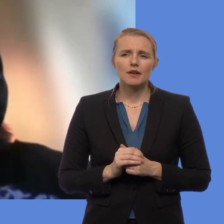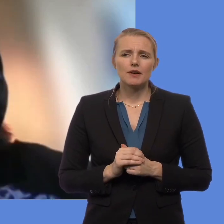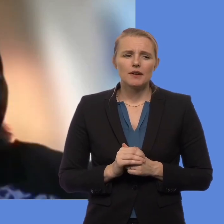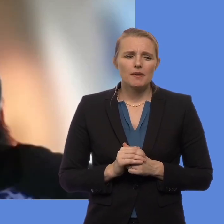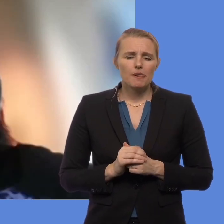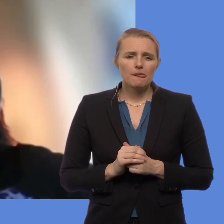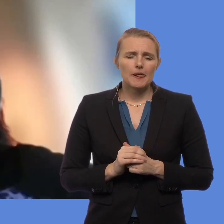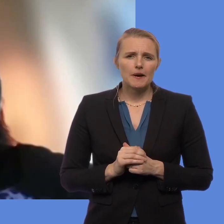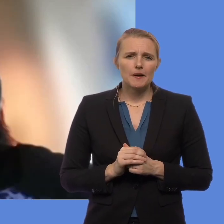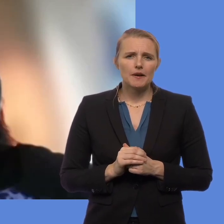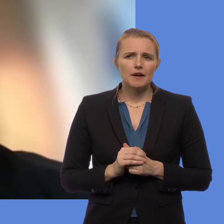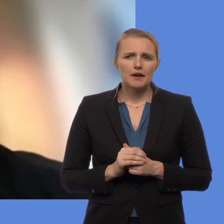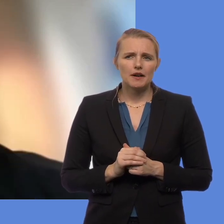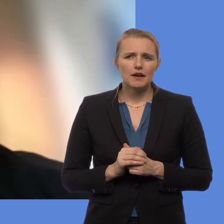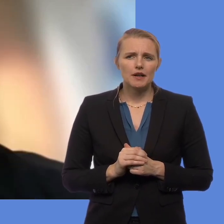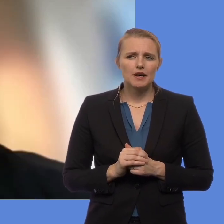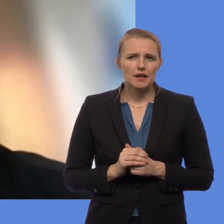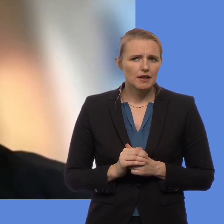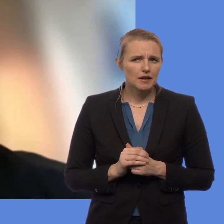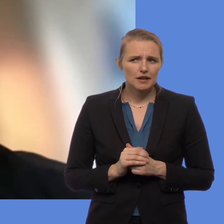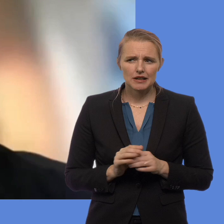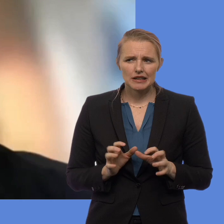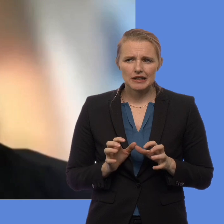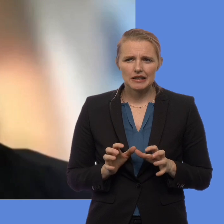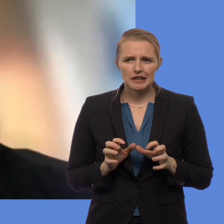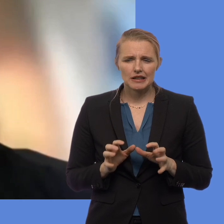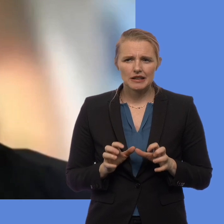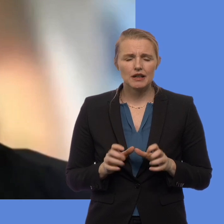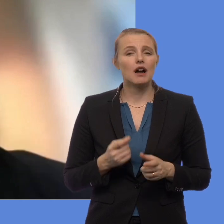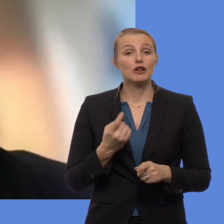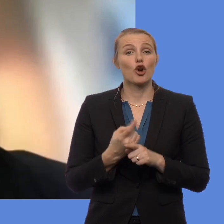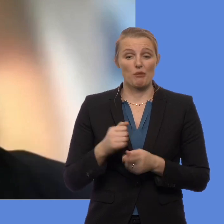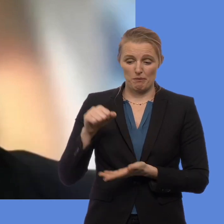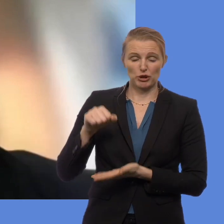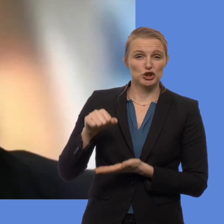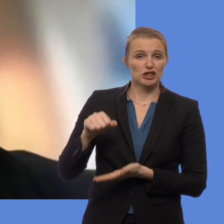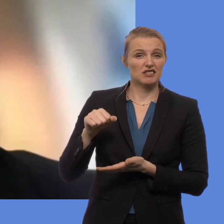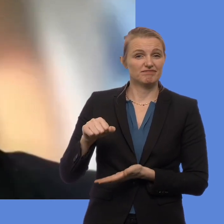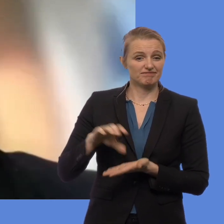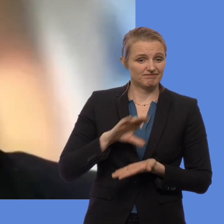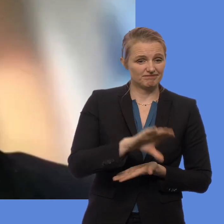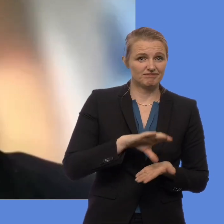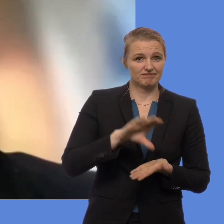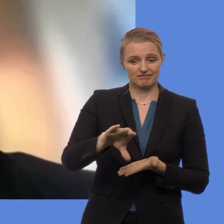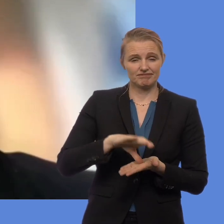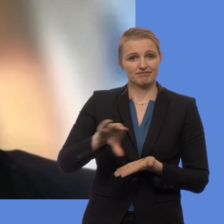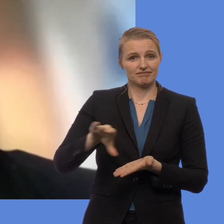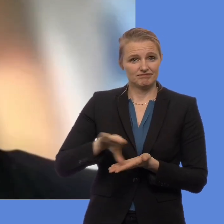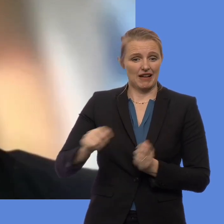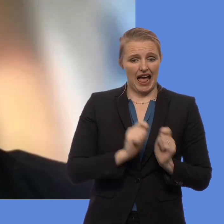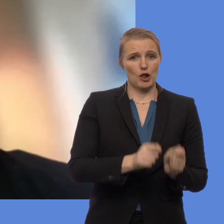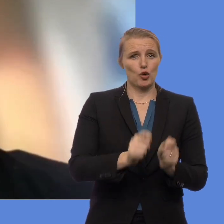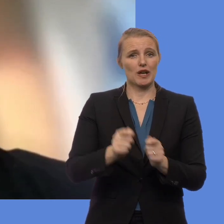So it was really, and then my second question was about budgetary allocations going forward for this. But I just want to say